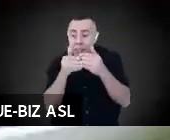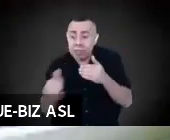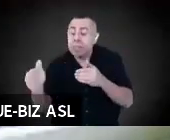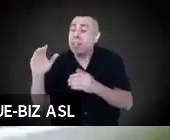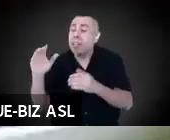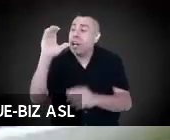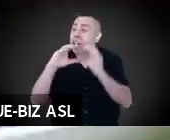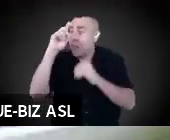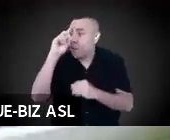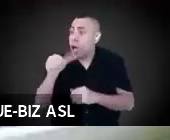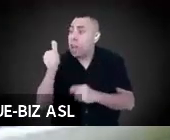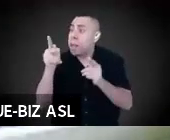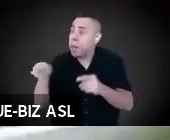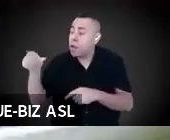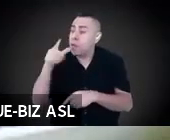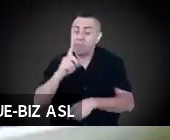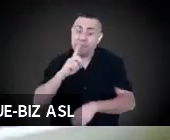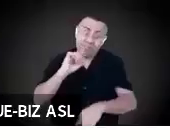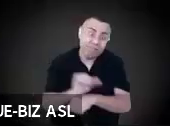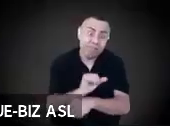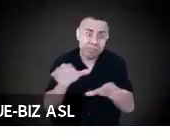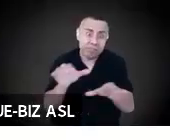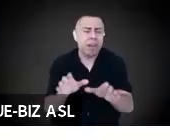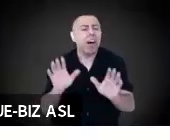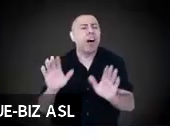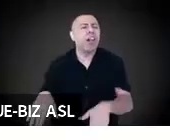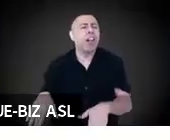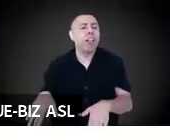Five, which is Central Park Five. Mm.